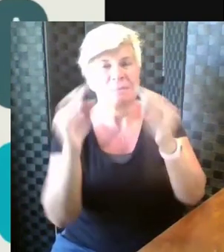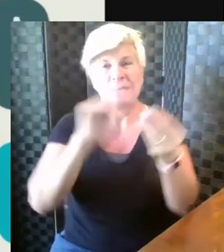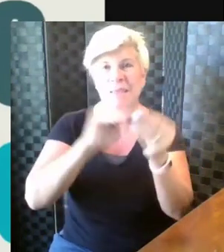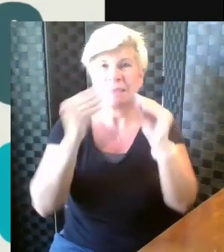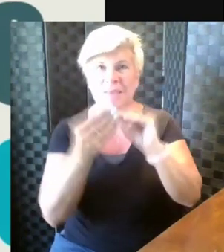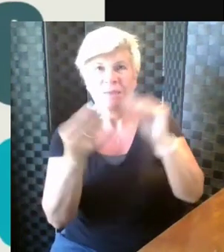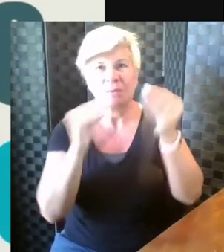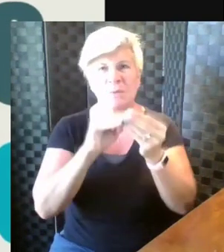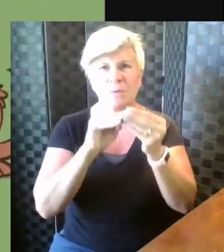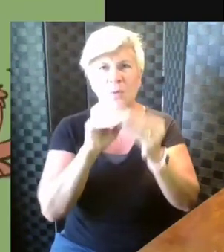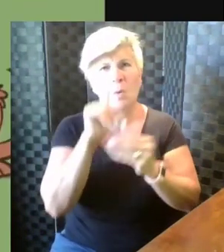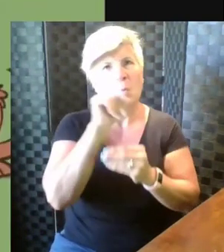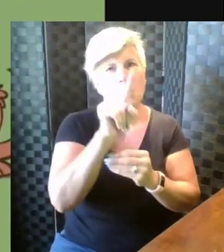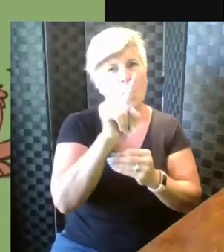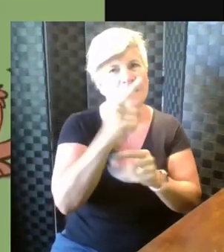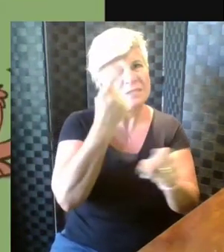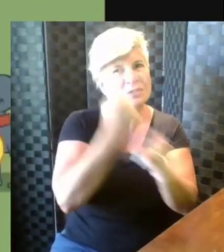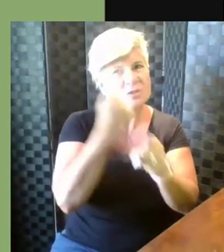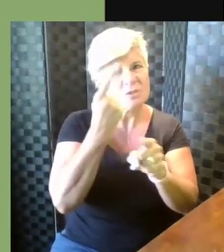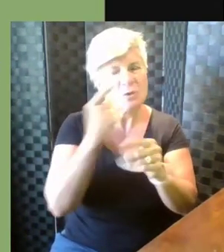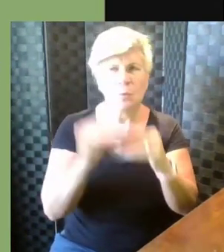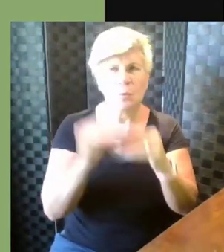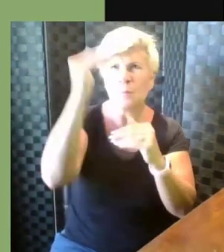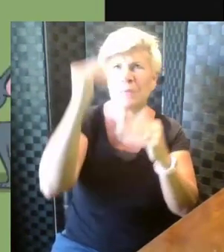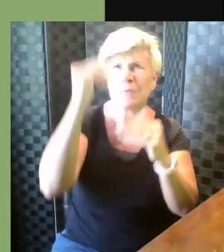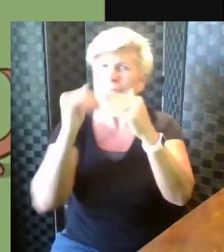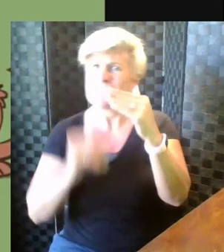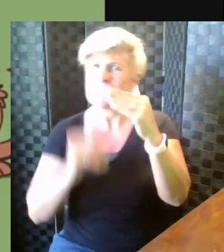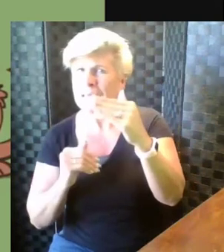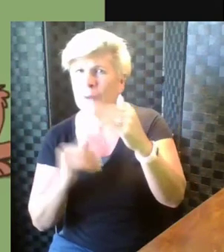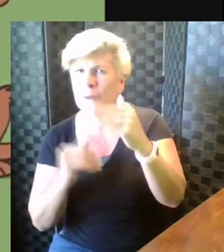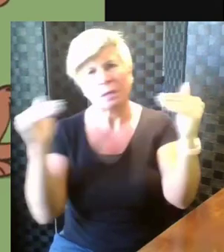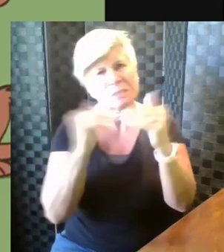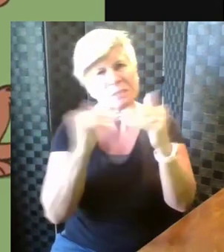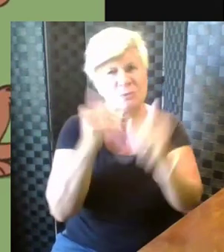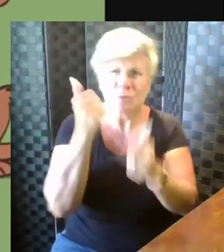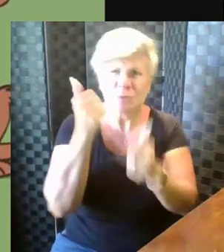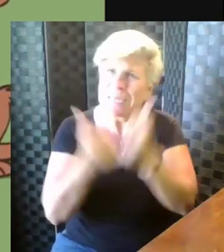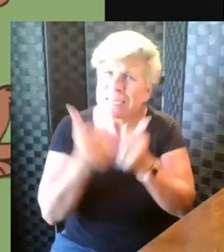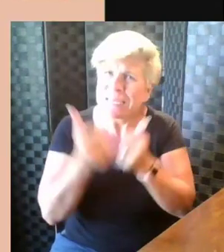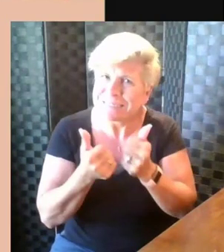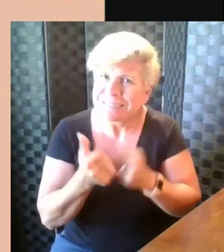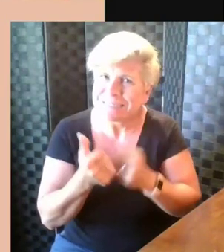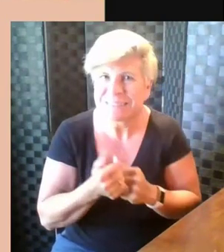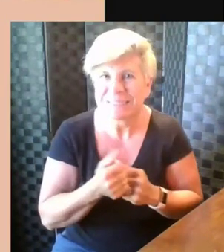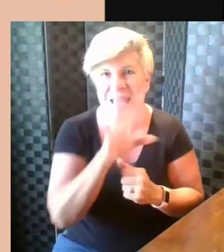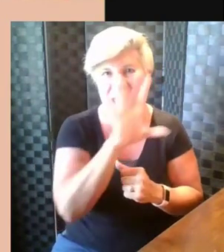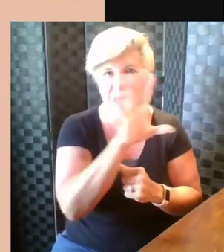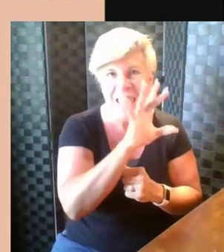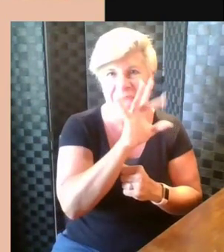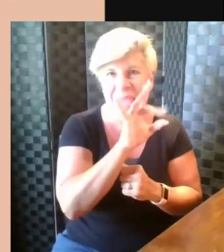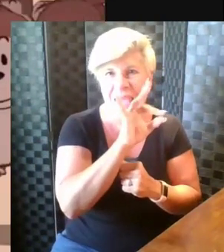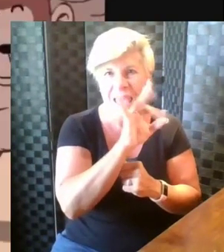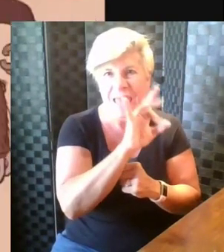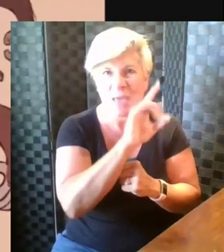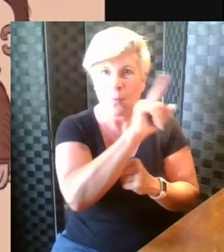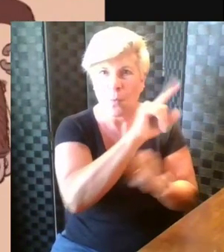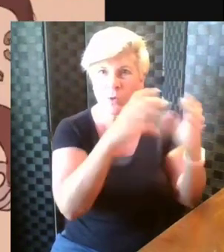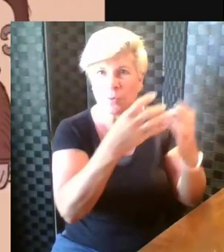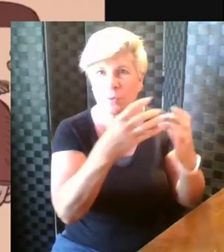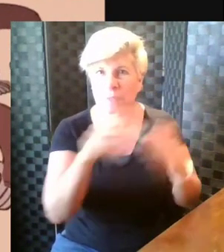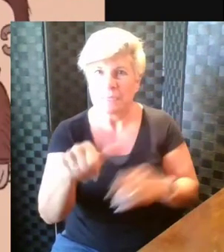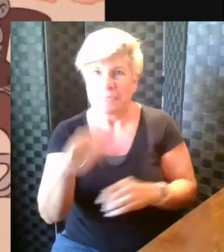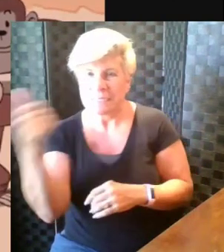numbers, one is true. Greater than, less than, or equal to. Take one group,